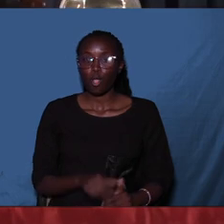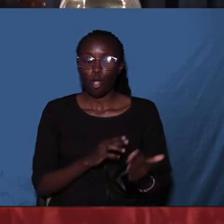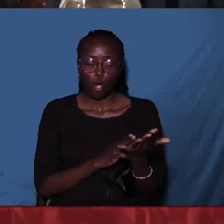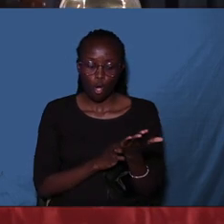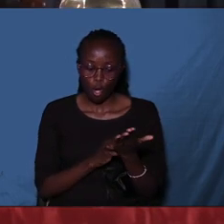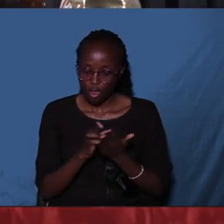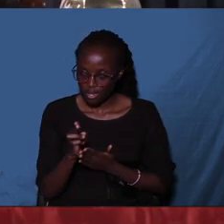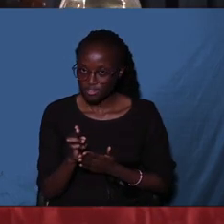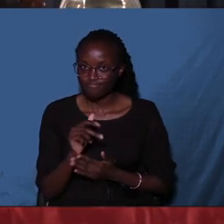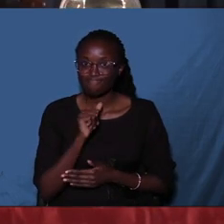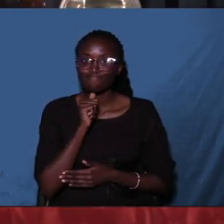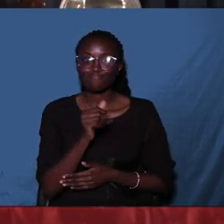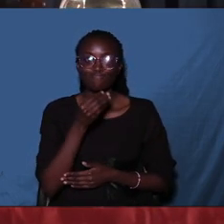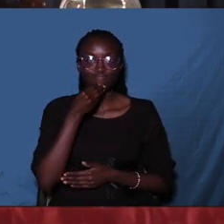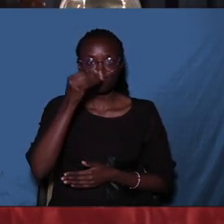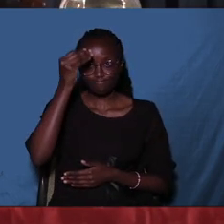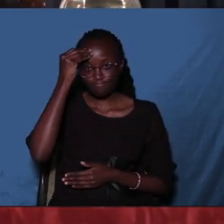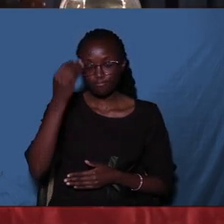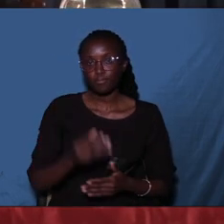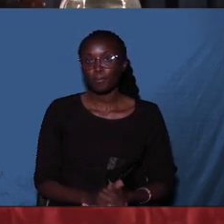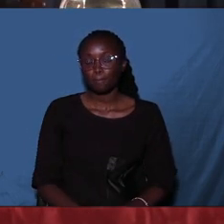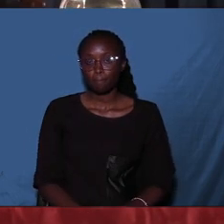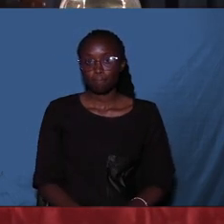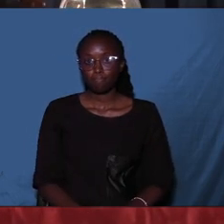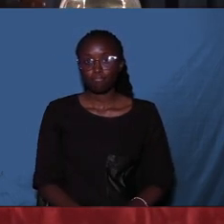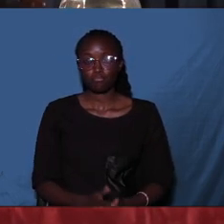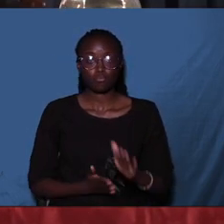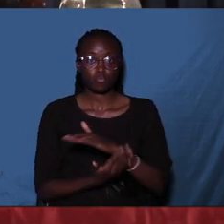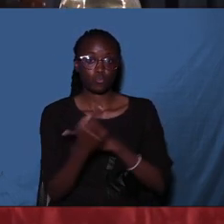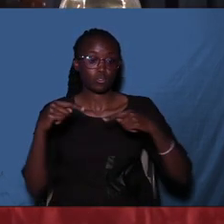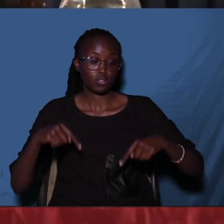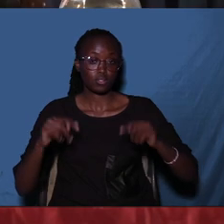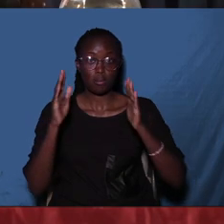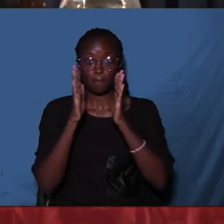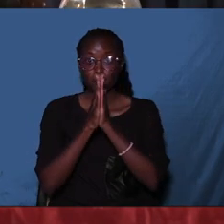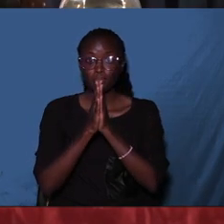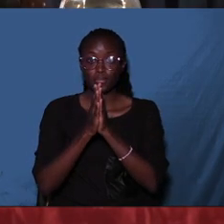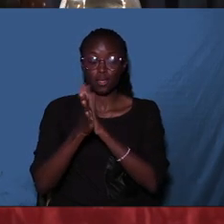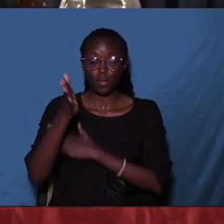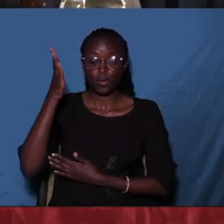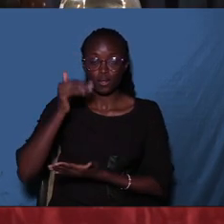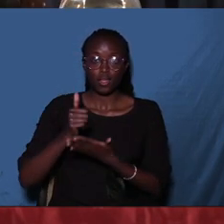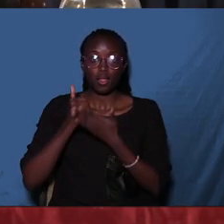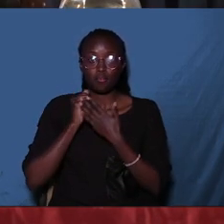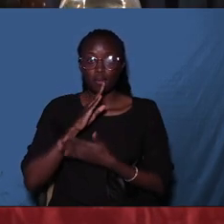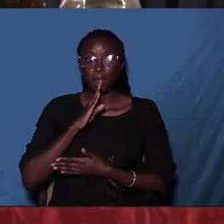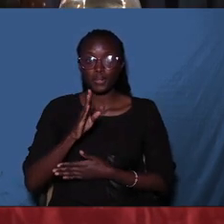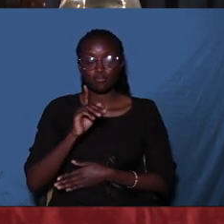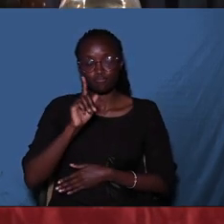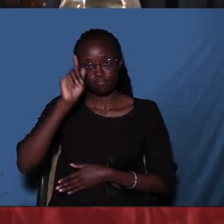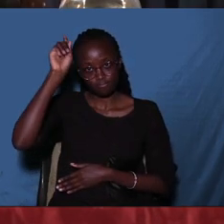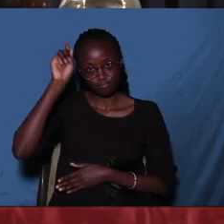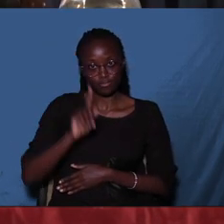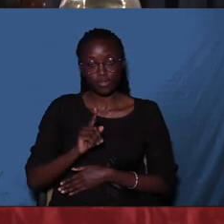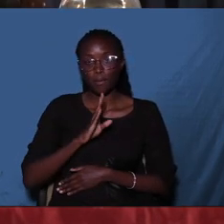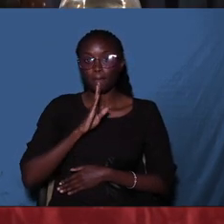photocopy, not photocopy. This morning, I pray that God will help us to be the originals,